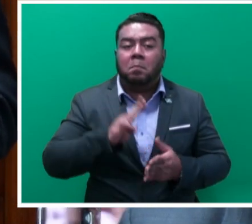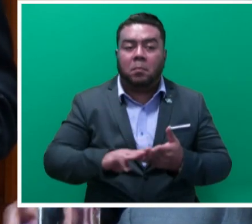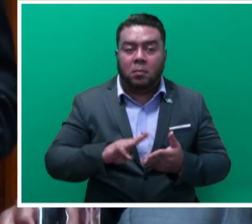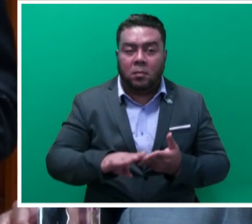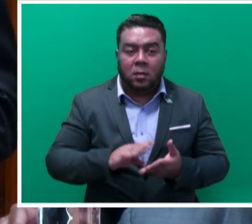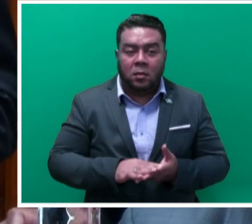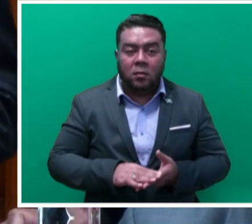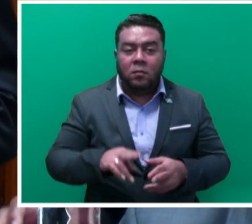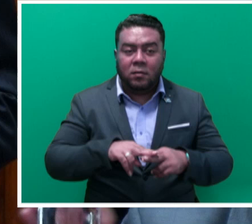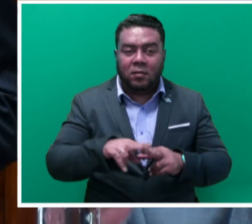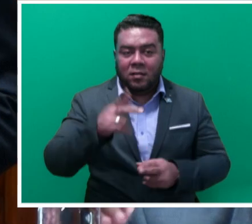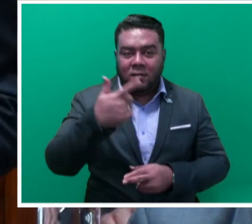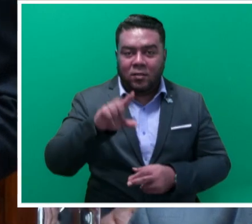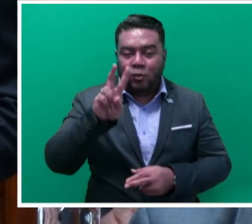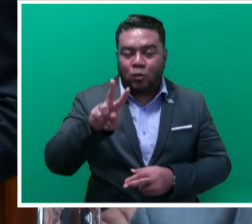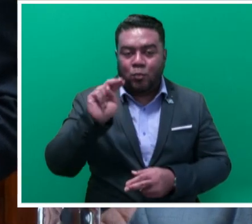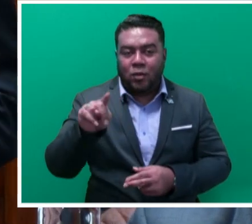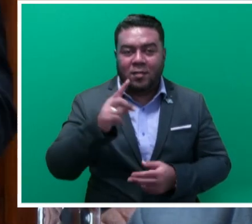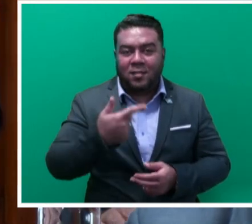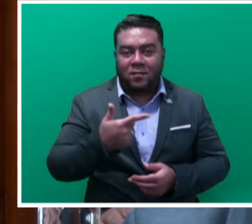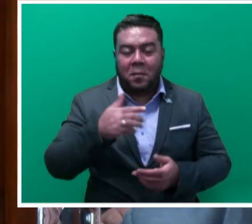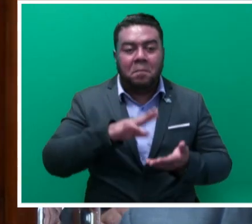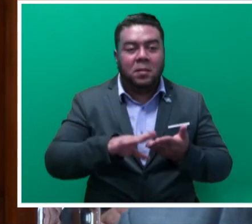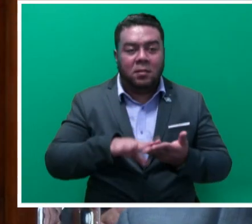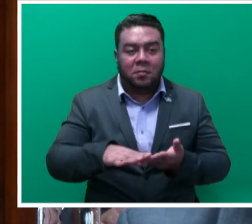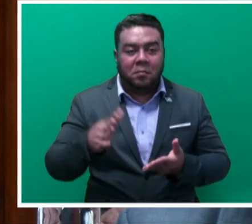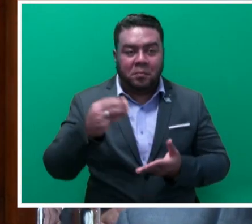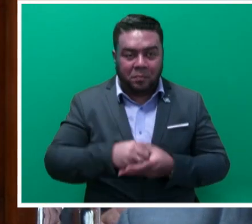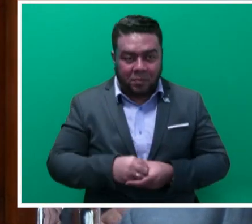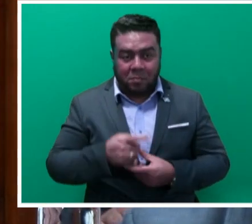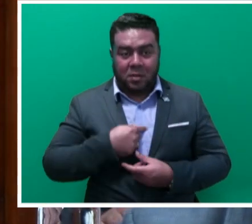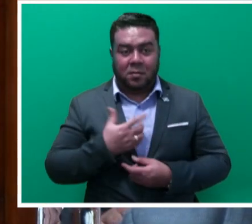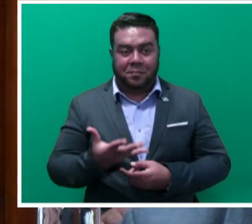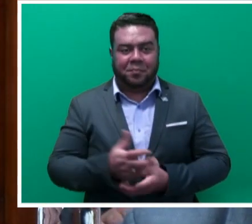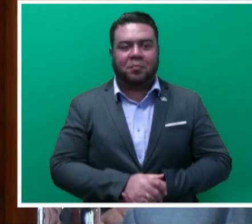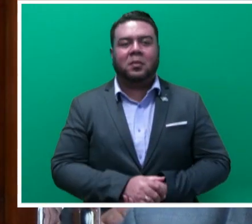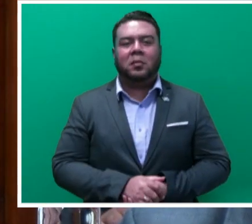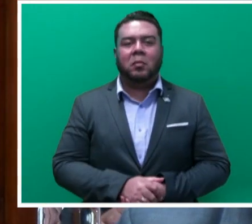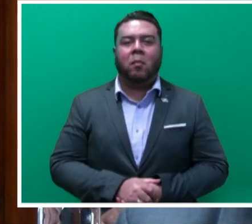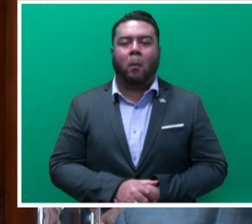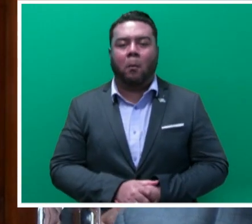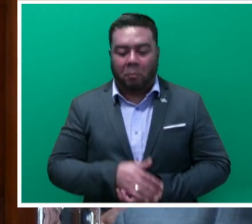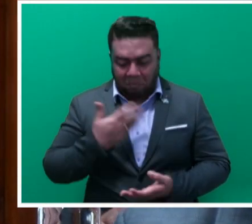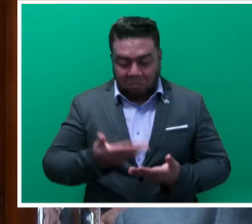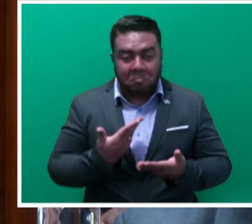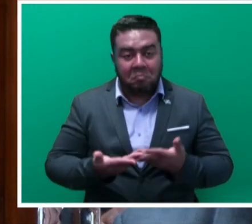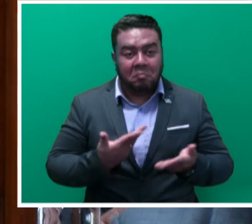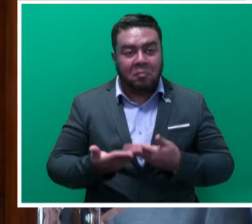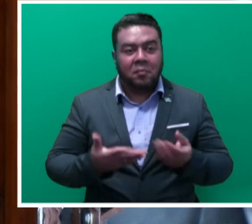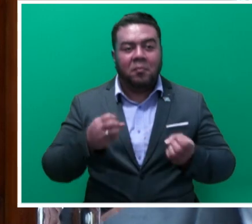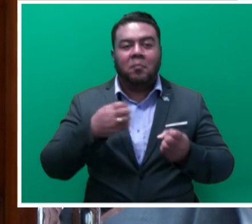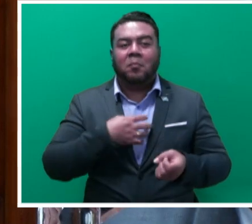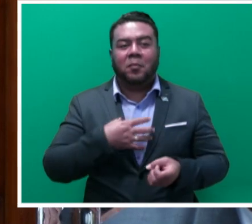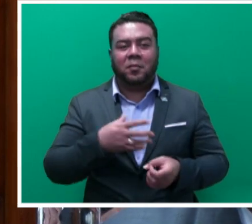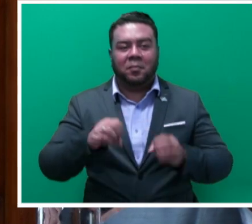Fiji $22.7 million annually. Allow me to elaborate more on the matter. One of the most significant